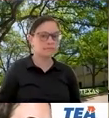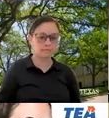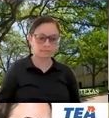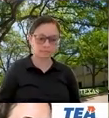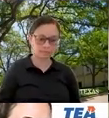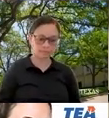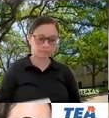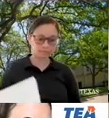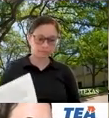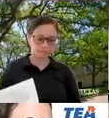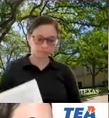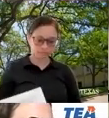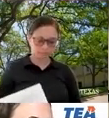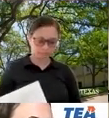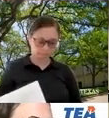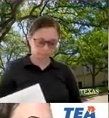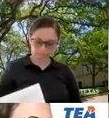Terry Breeden.